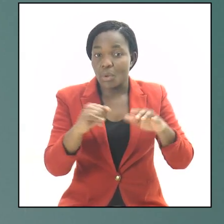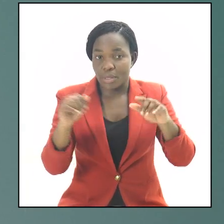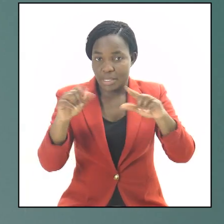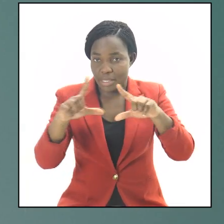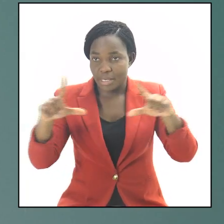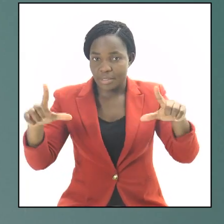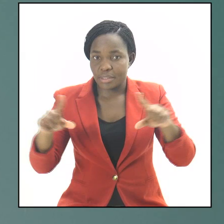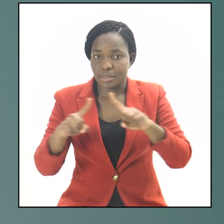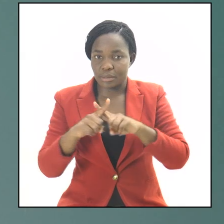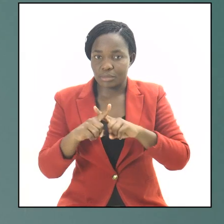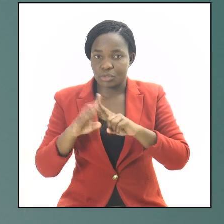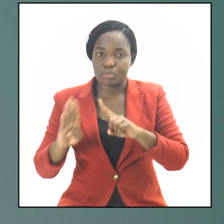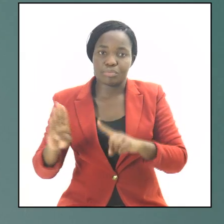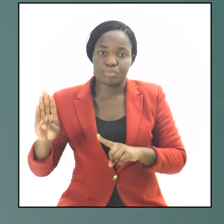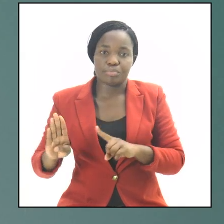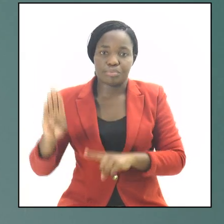length times breadth.